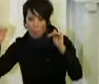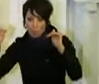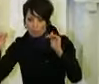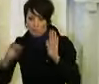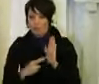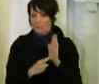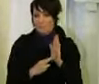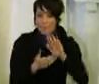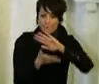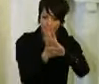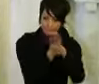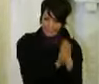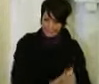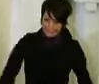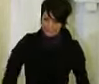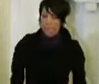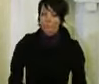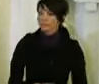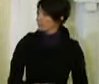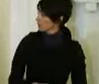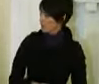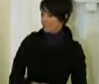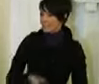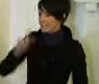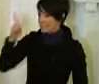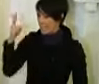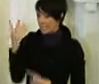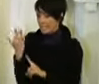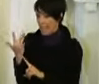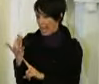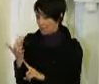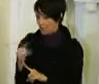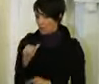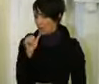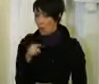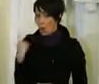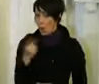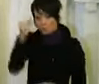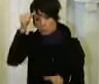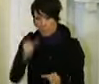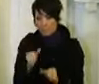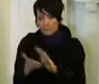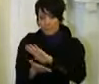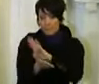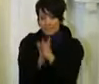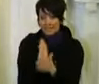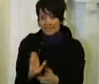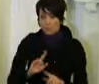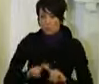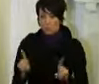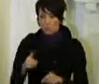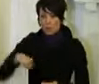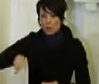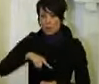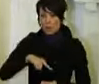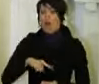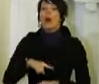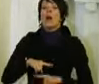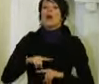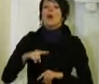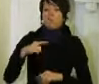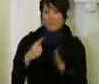peace. And we light this second candle not just in remembrance of the peace that we pray for in the world, but